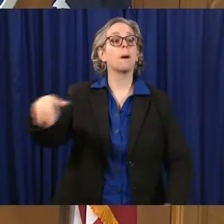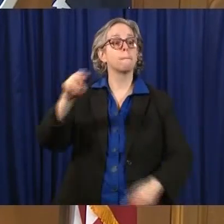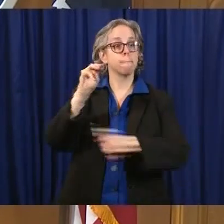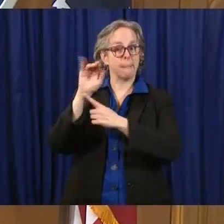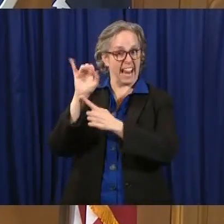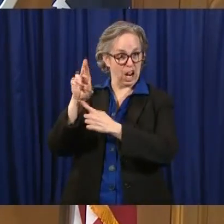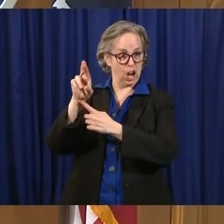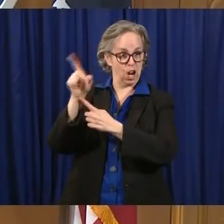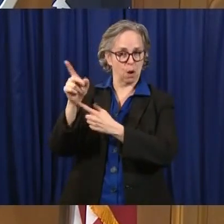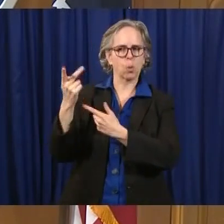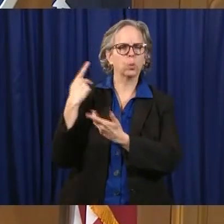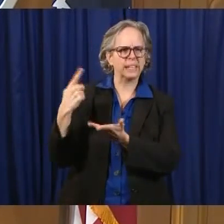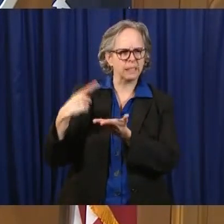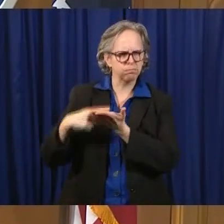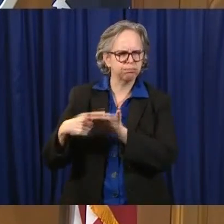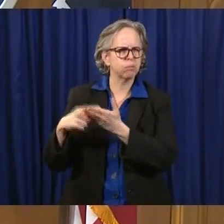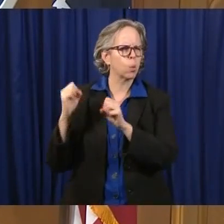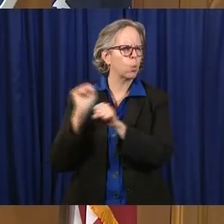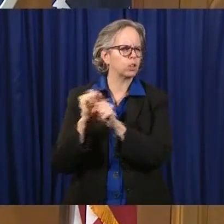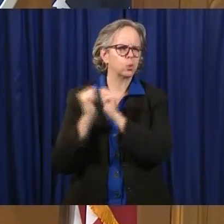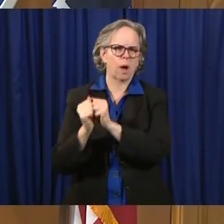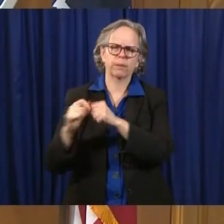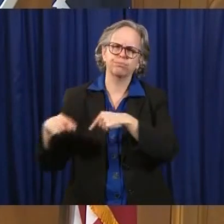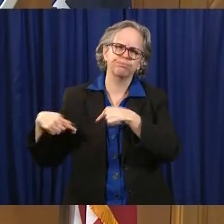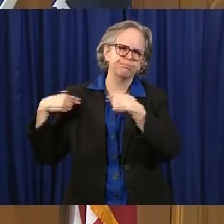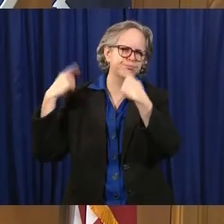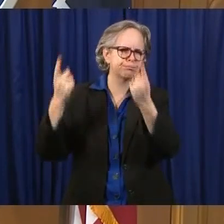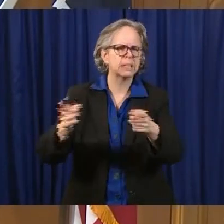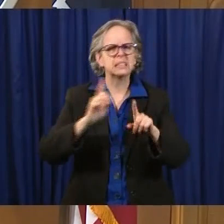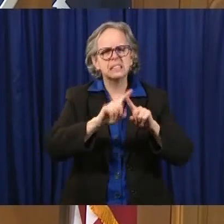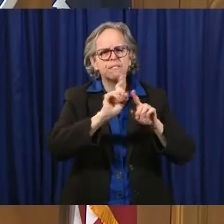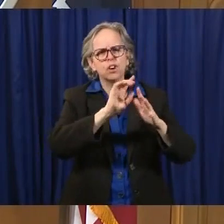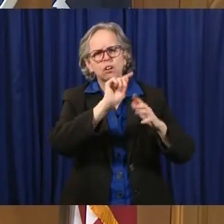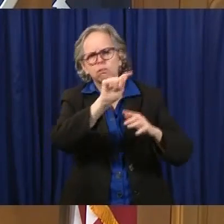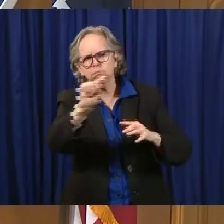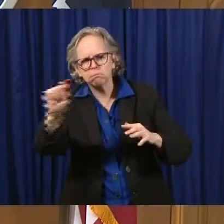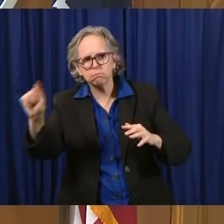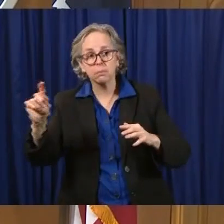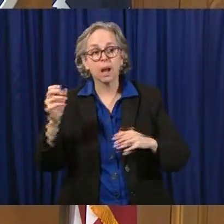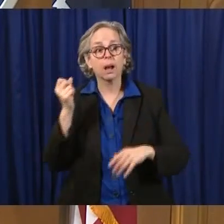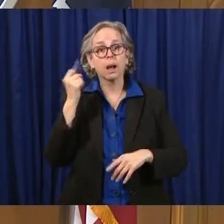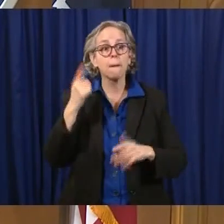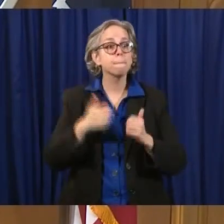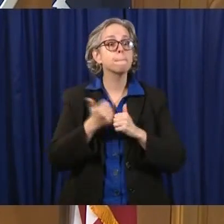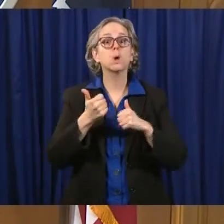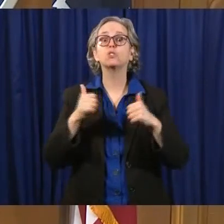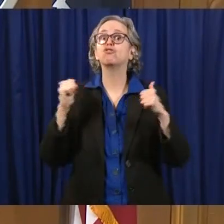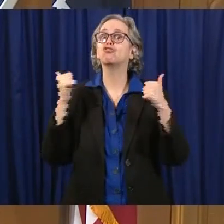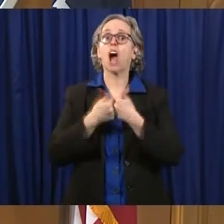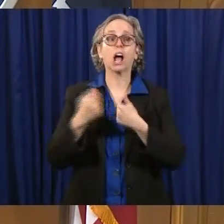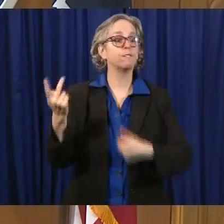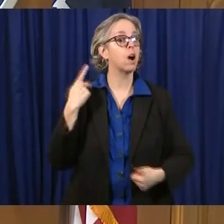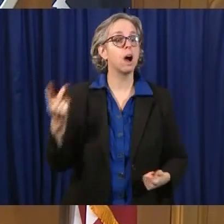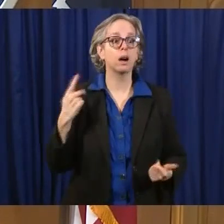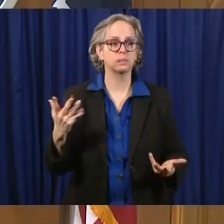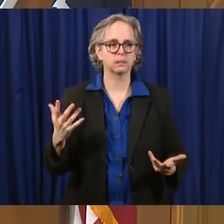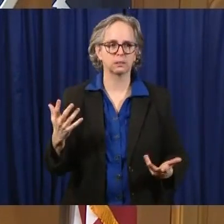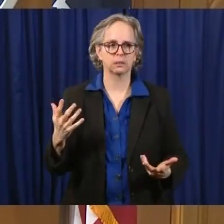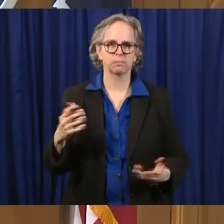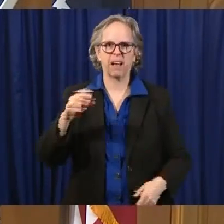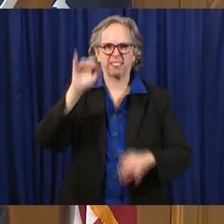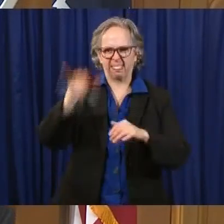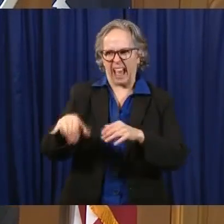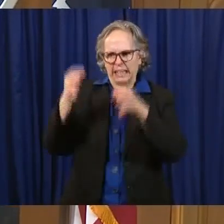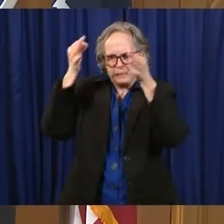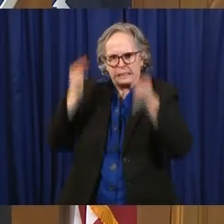over the years, but probably the most difficult thing we had to work on was the Arnold Classic. And Mayor, that